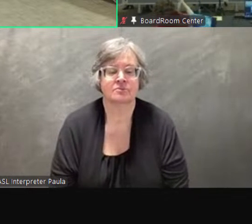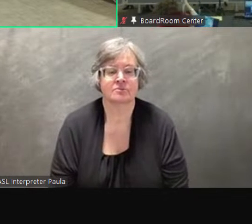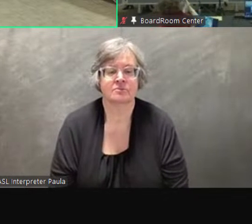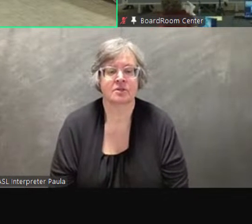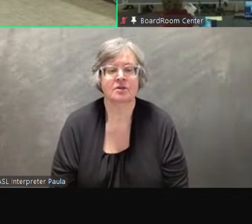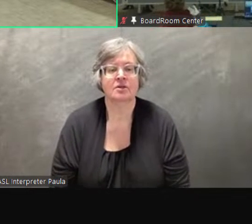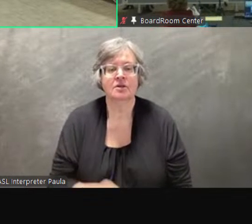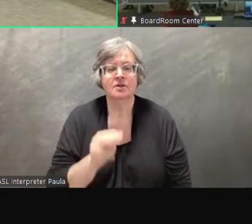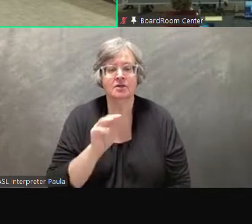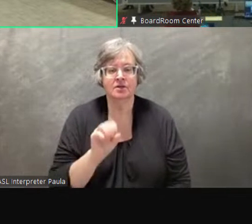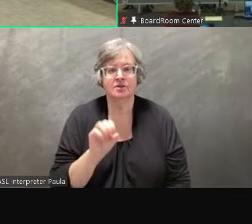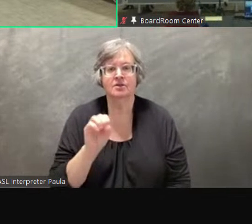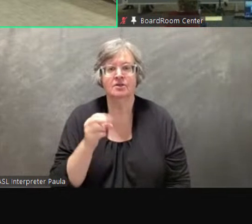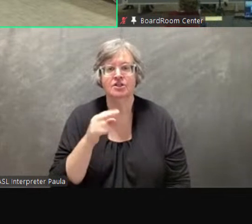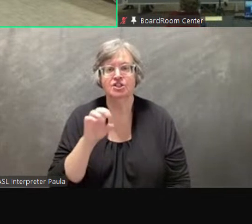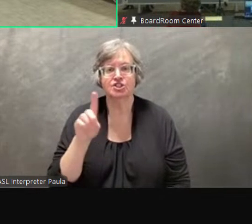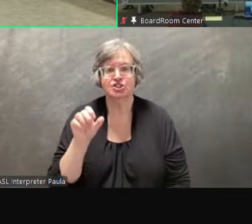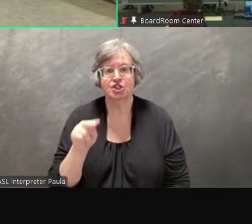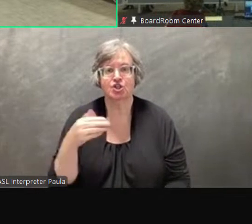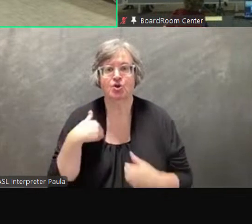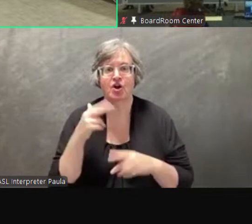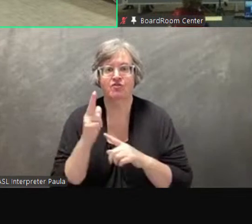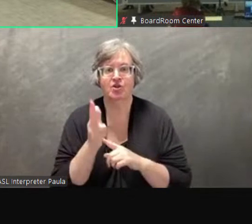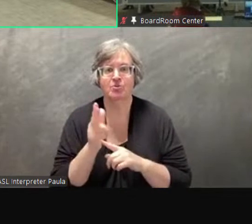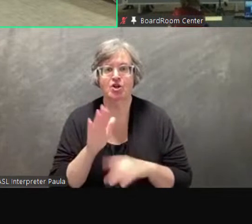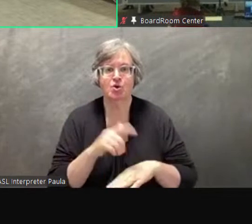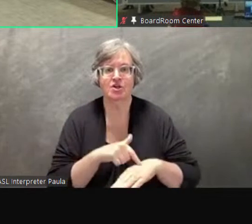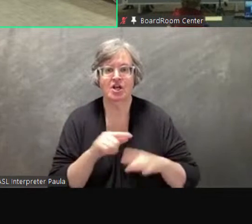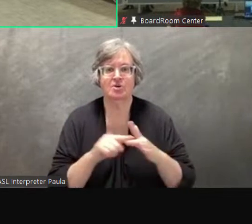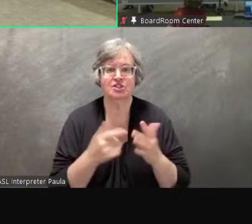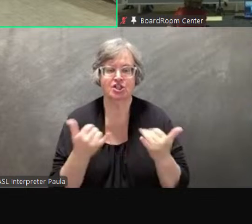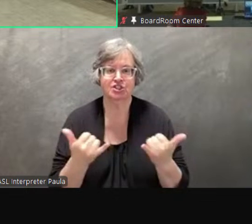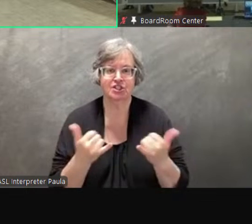Ms. Sheridan, you have 3 minutes and your time starts now.